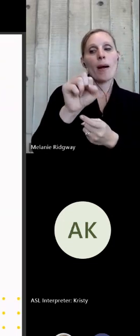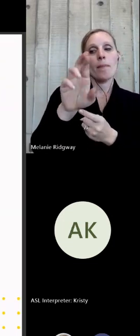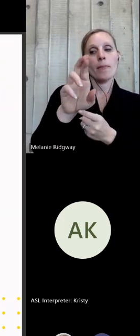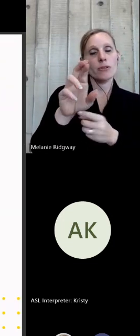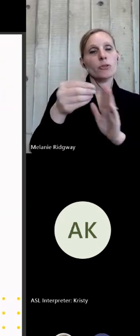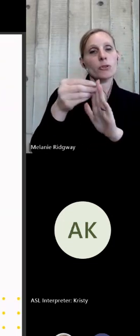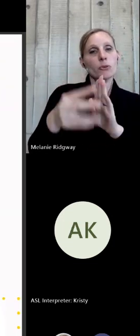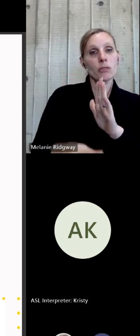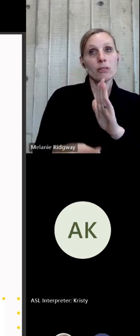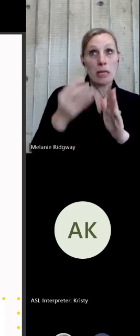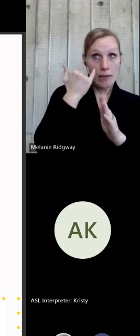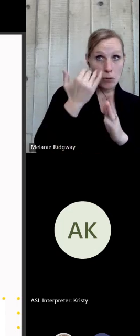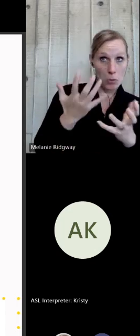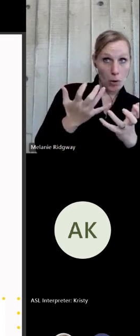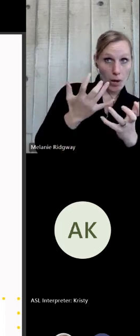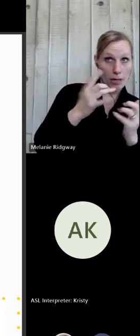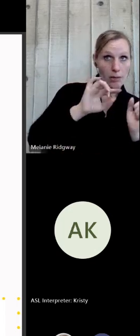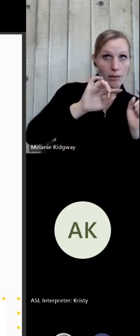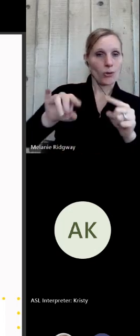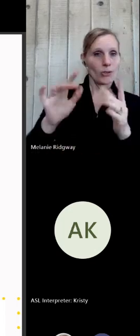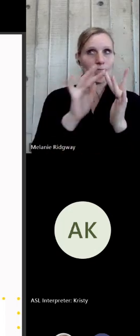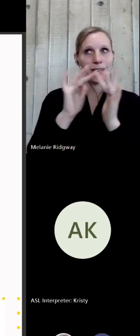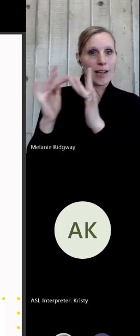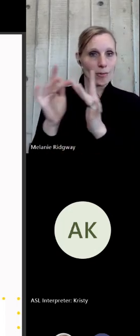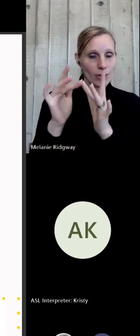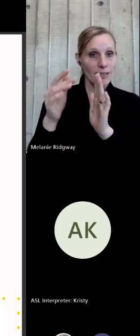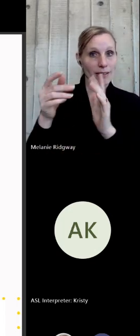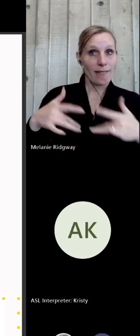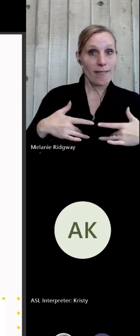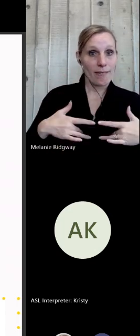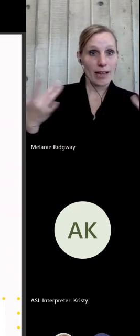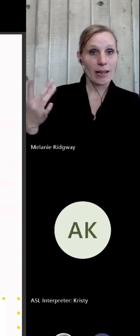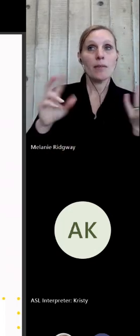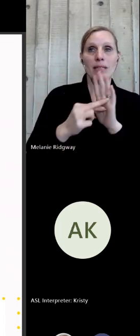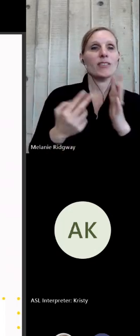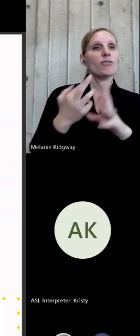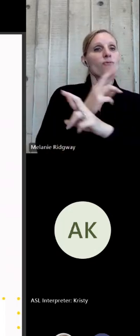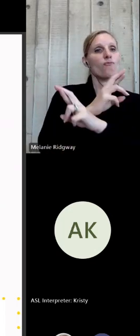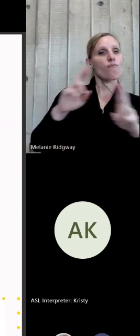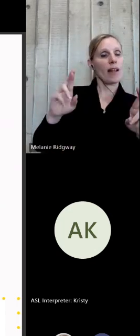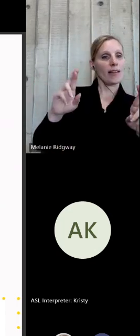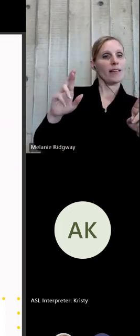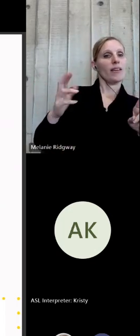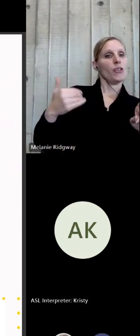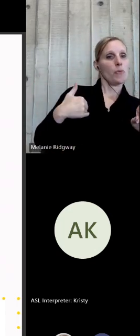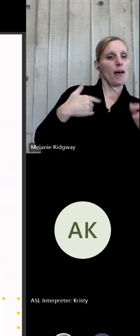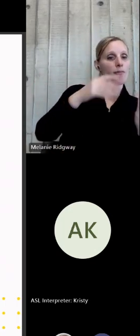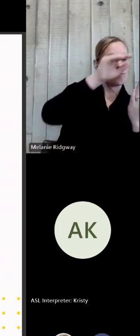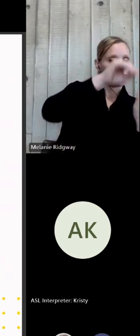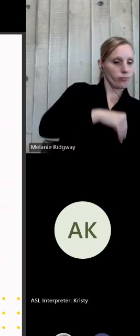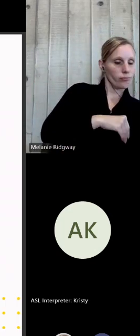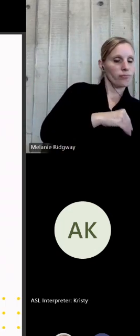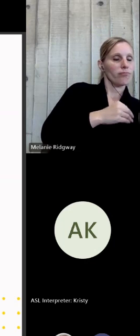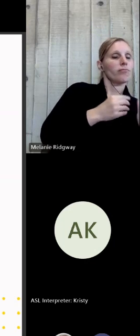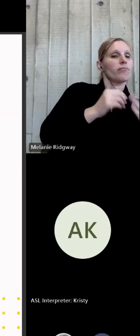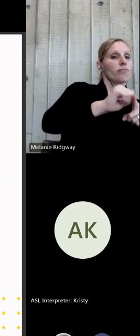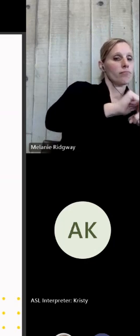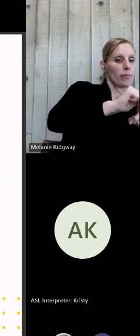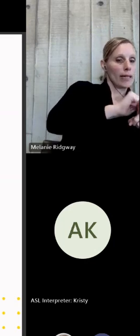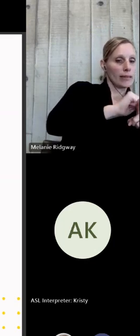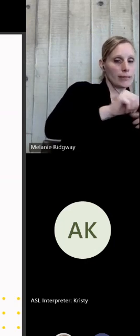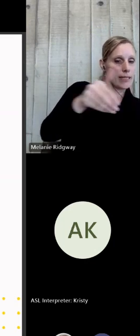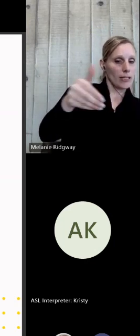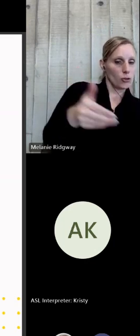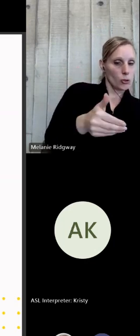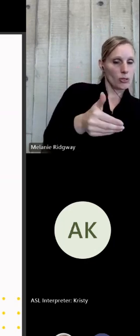event, come prepared with your intro that you have rehearsed with the